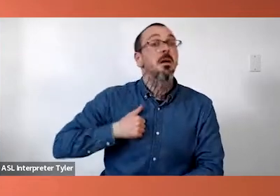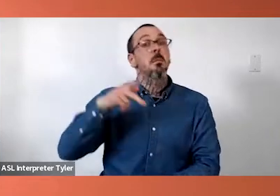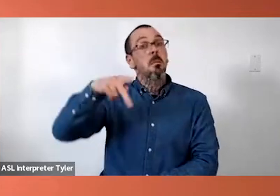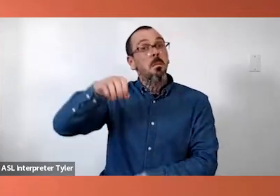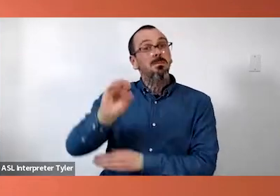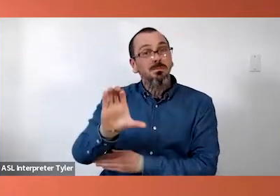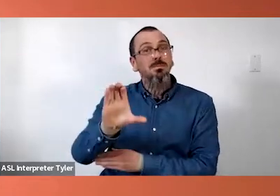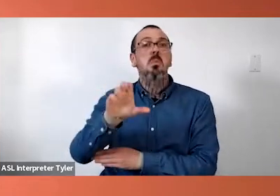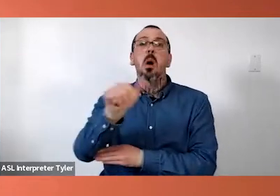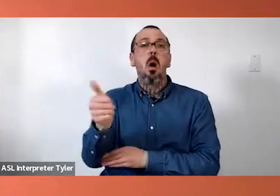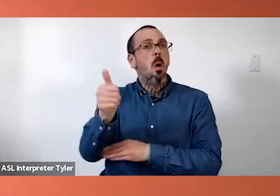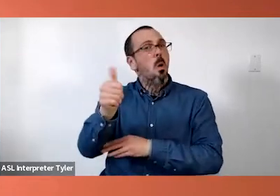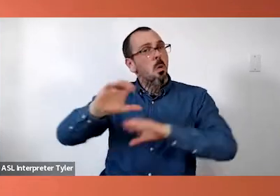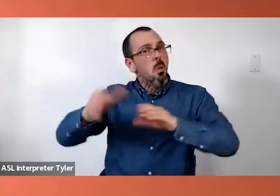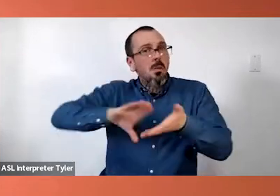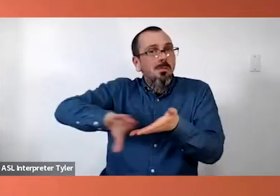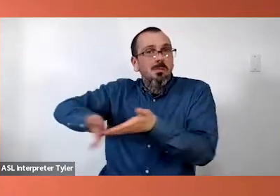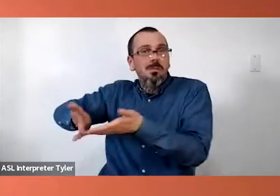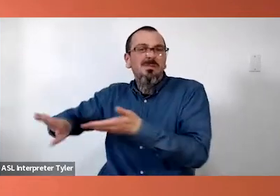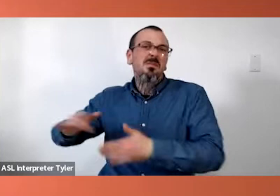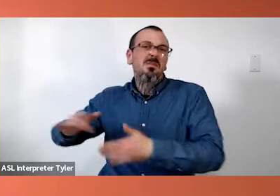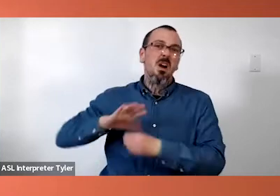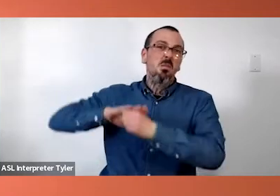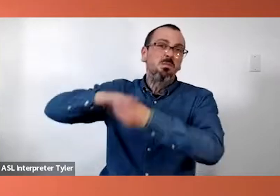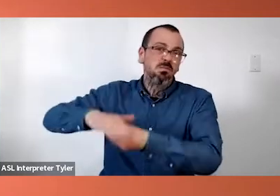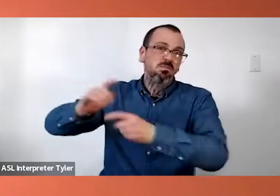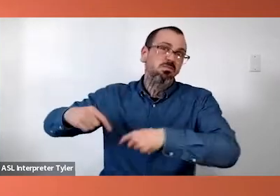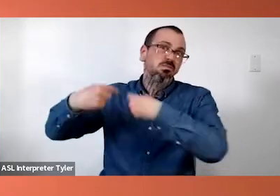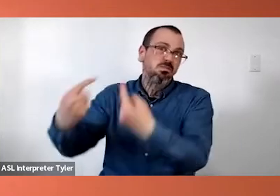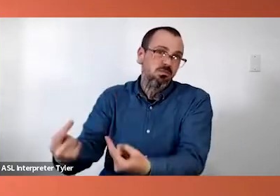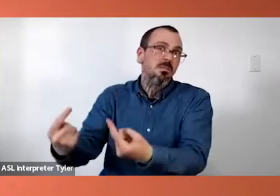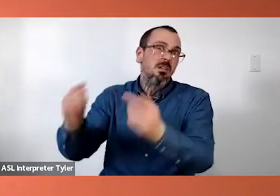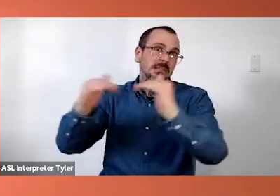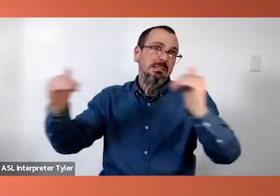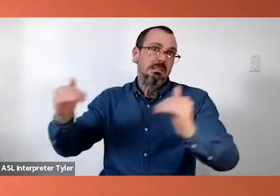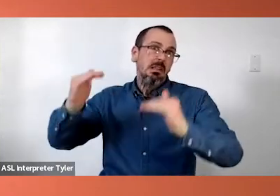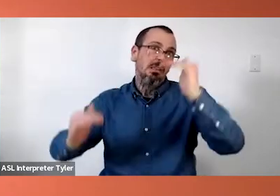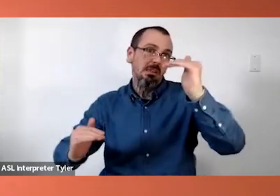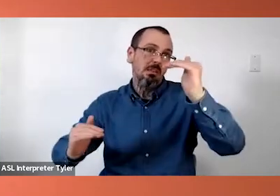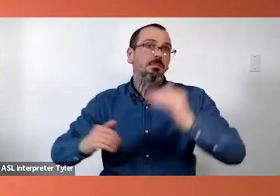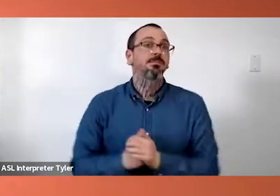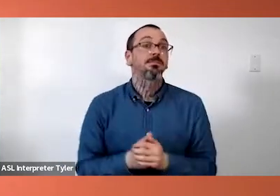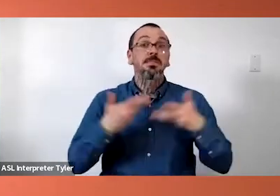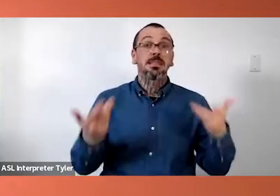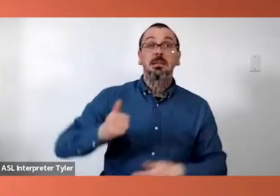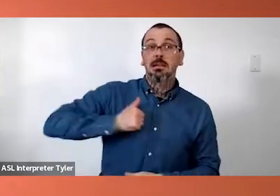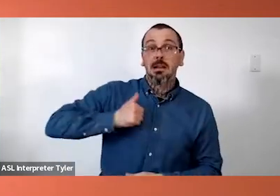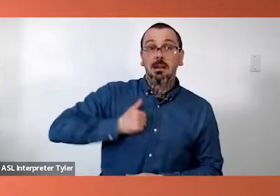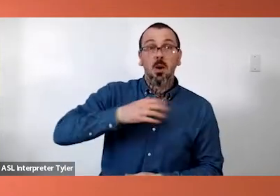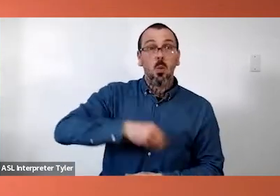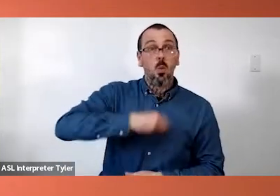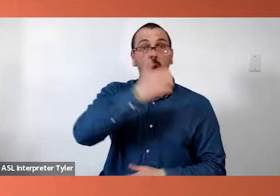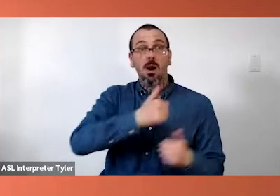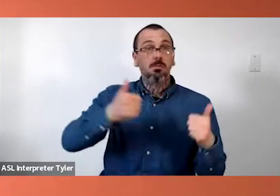personal, social, and structural levels. The history of white supremacy in Canada, North America, and globally has